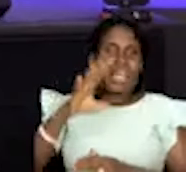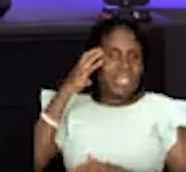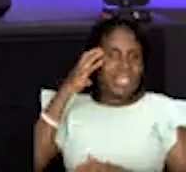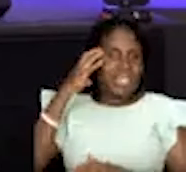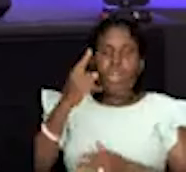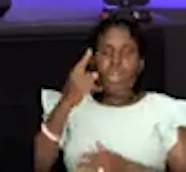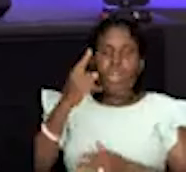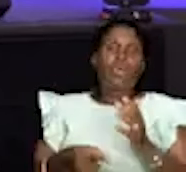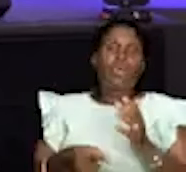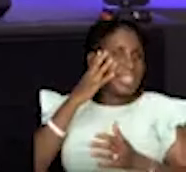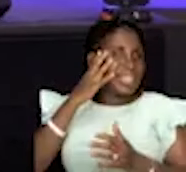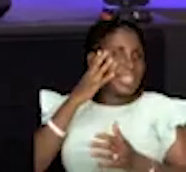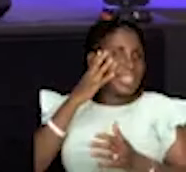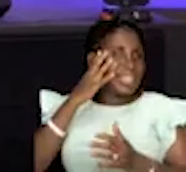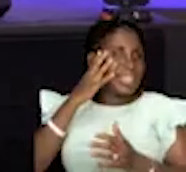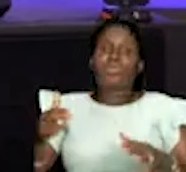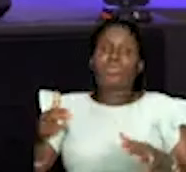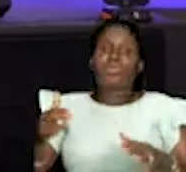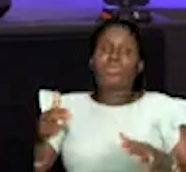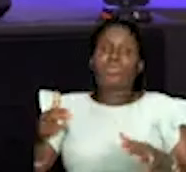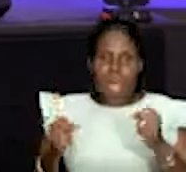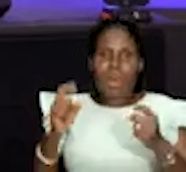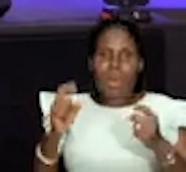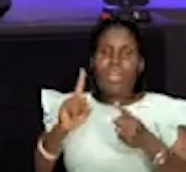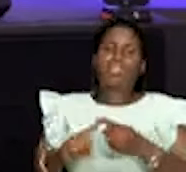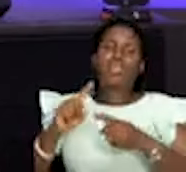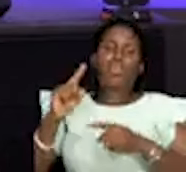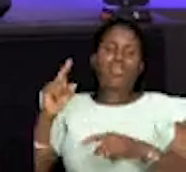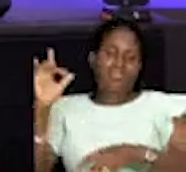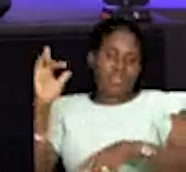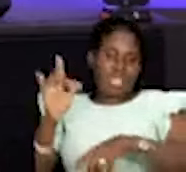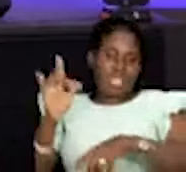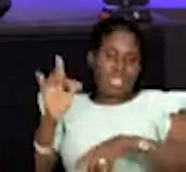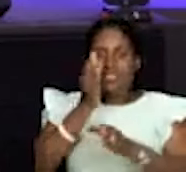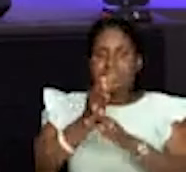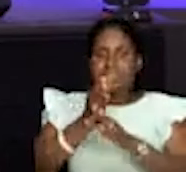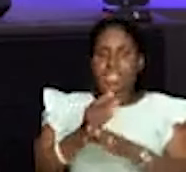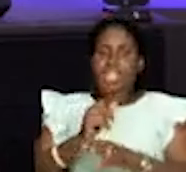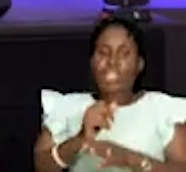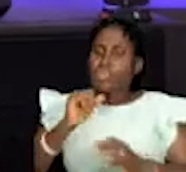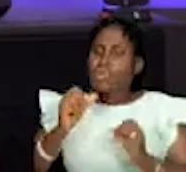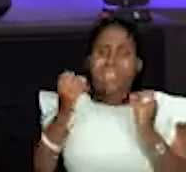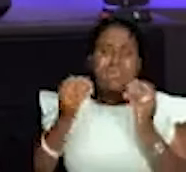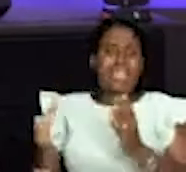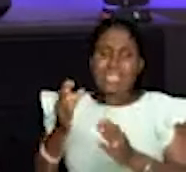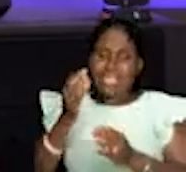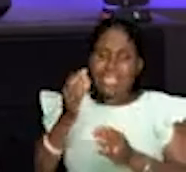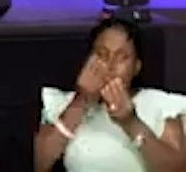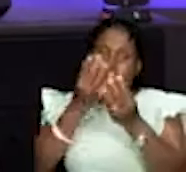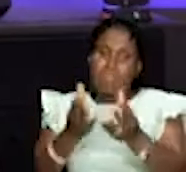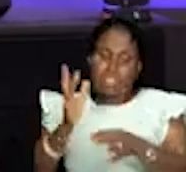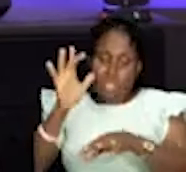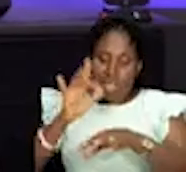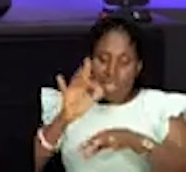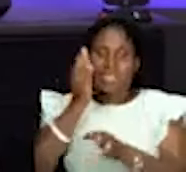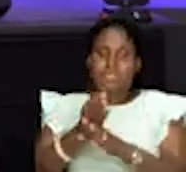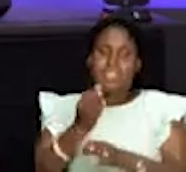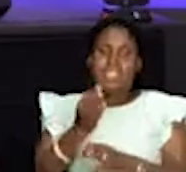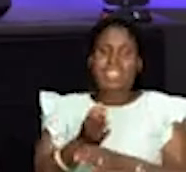the power to impart faith. Not every information imparts faith. There is an exact